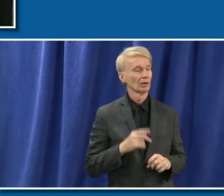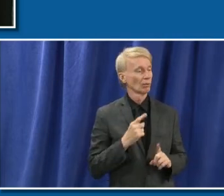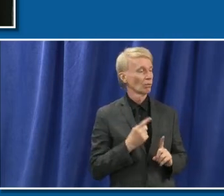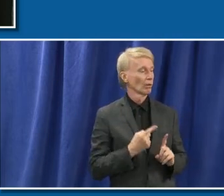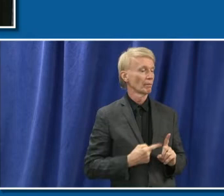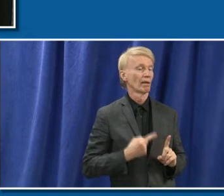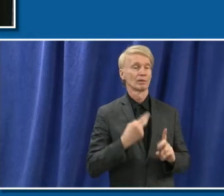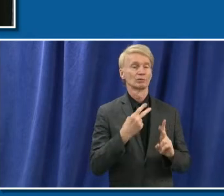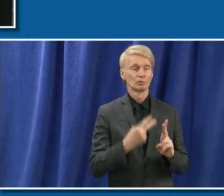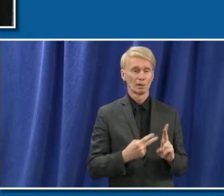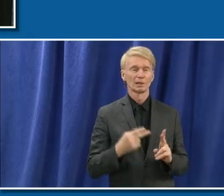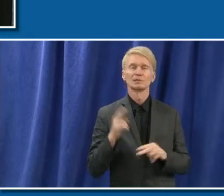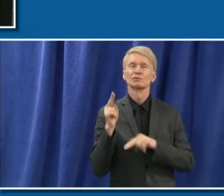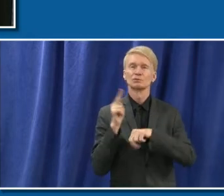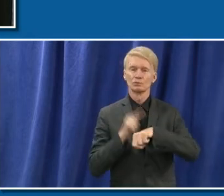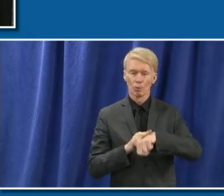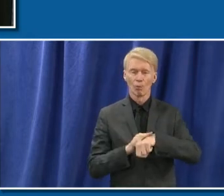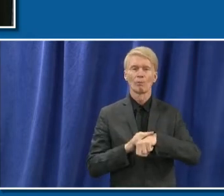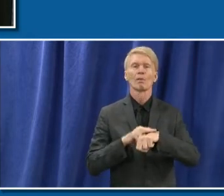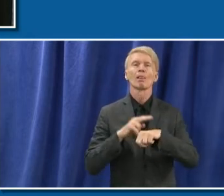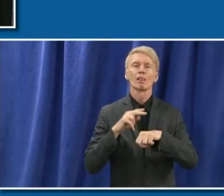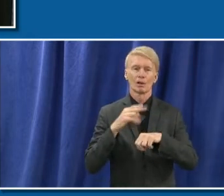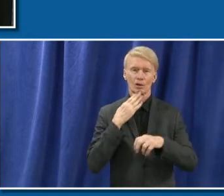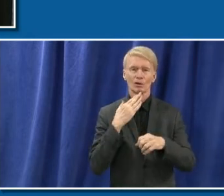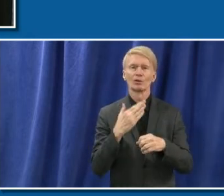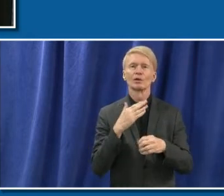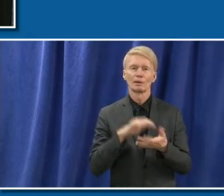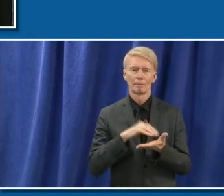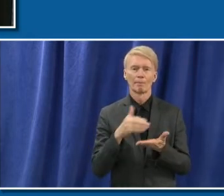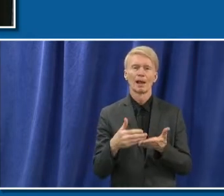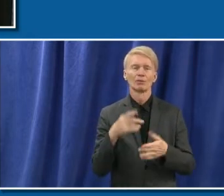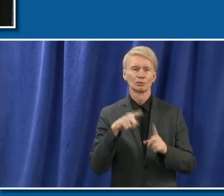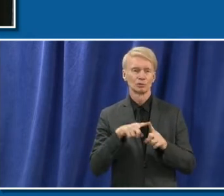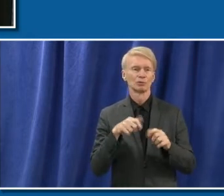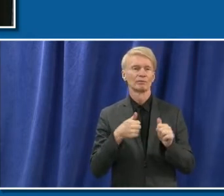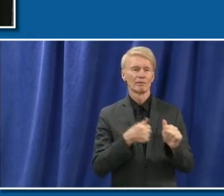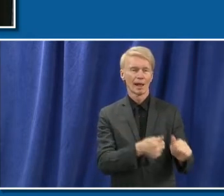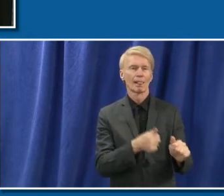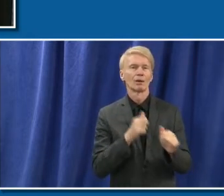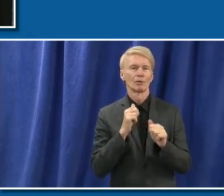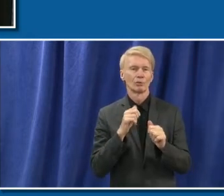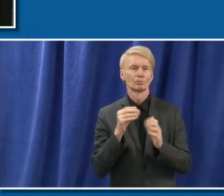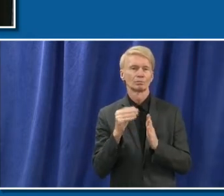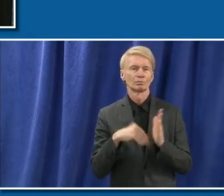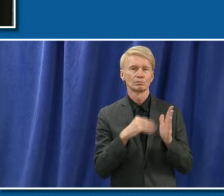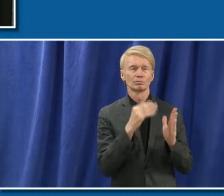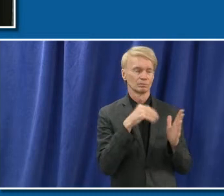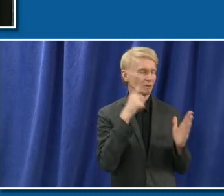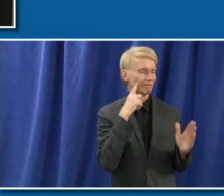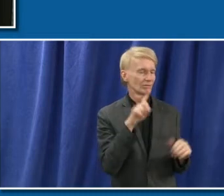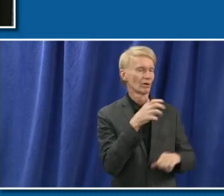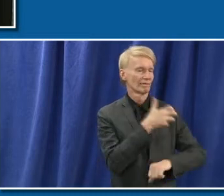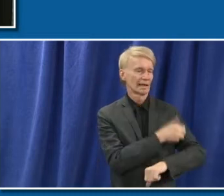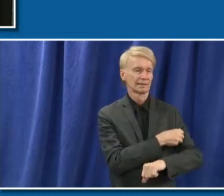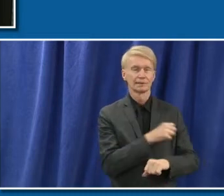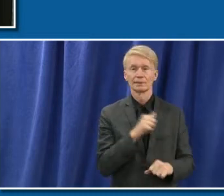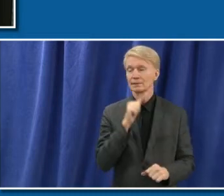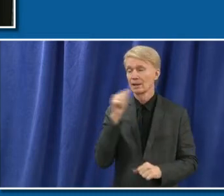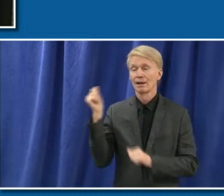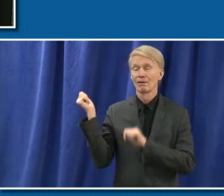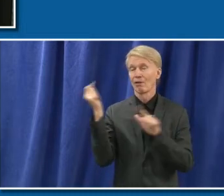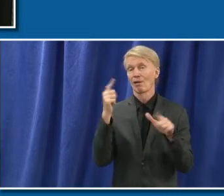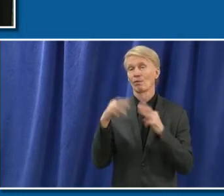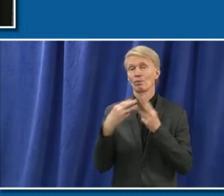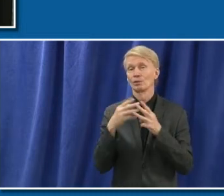prior vaccine history we have really is a good amount of time. Not all of the regulatory agencies required that amount of